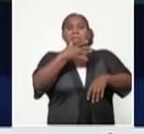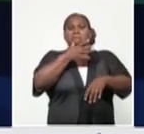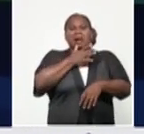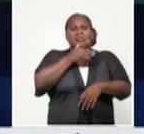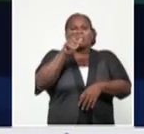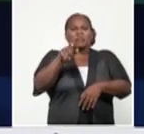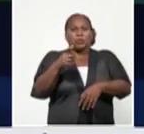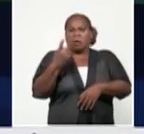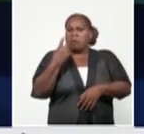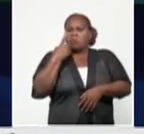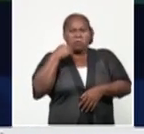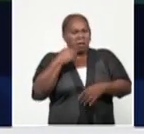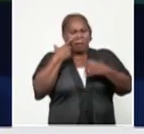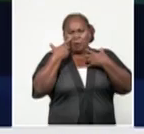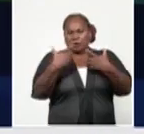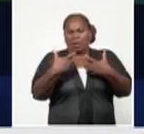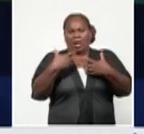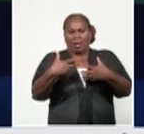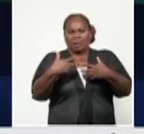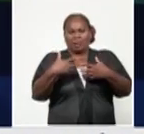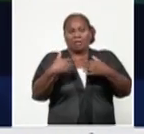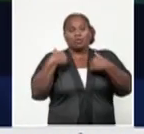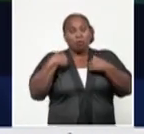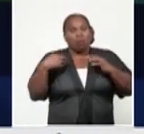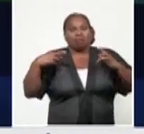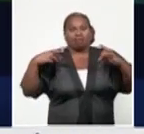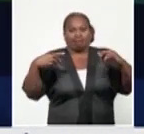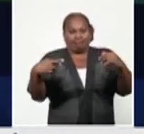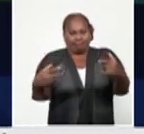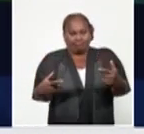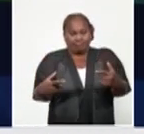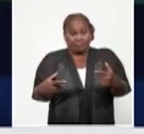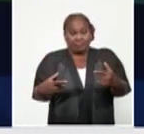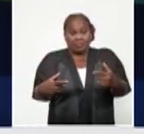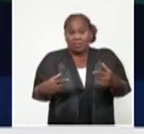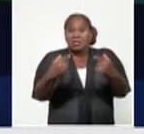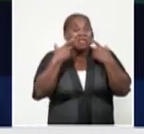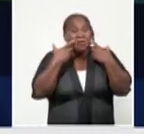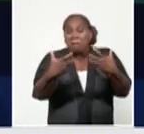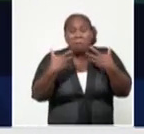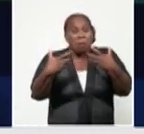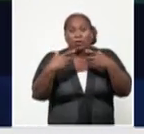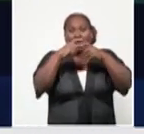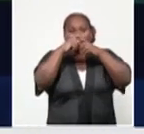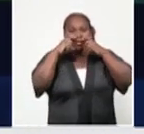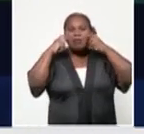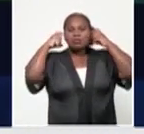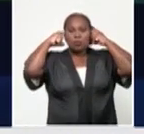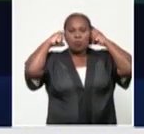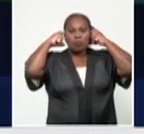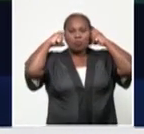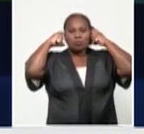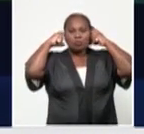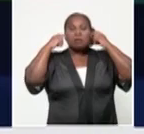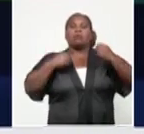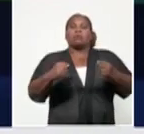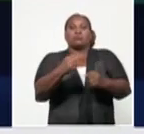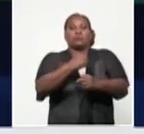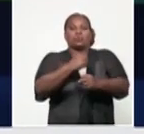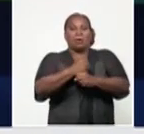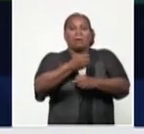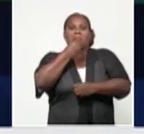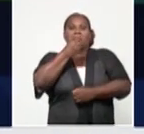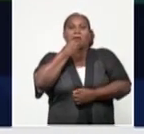don't have to wear them. But that's not true. Quite the opposite, in fact. Face masks